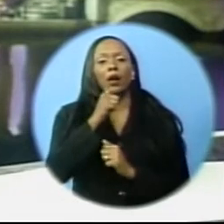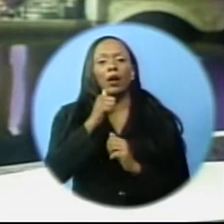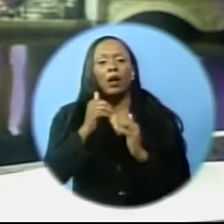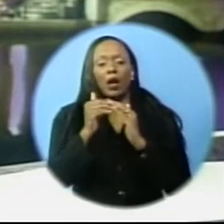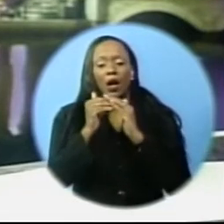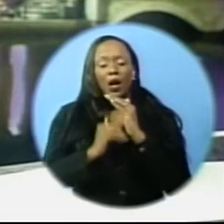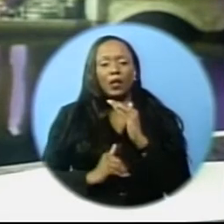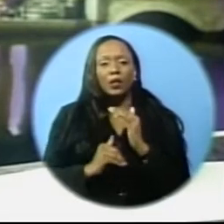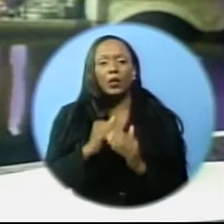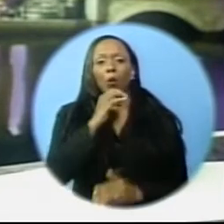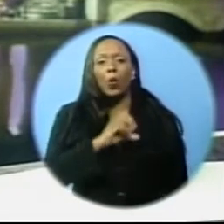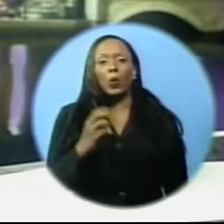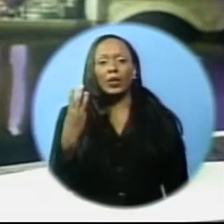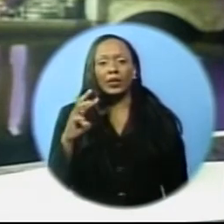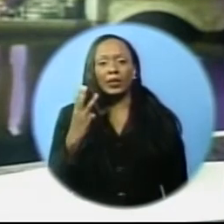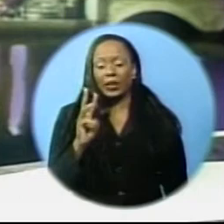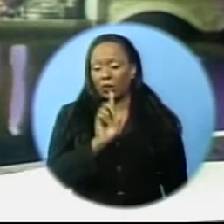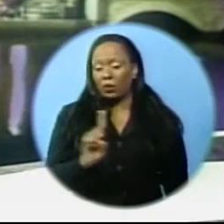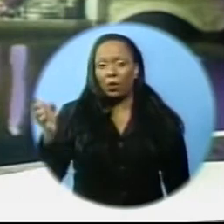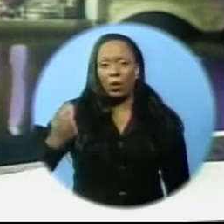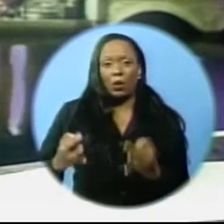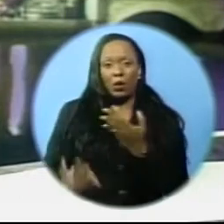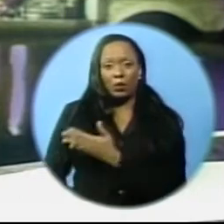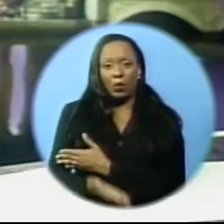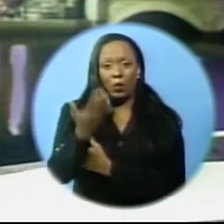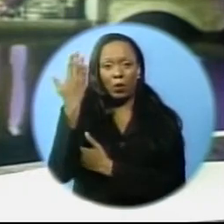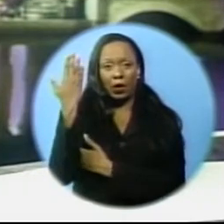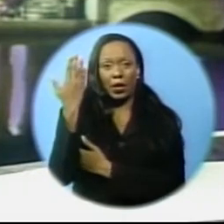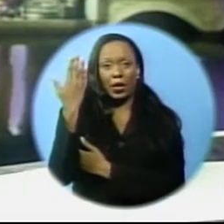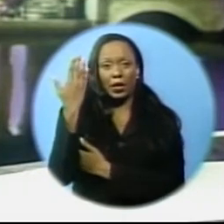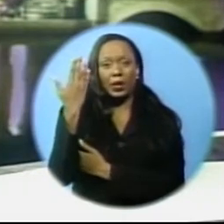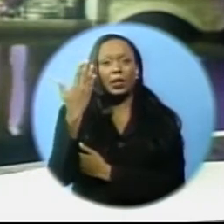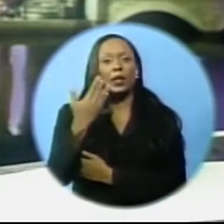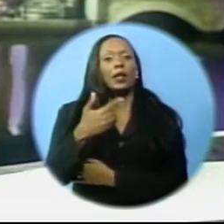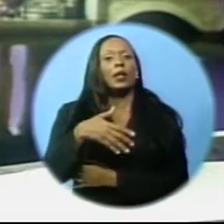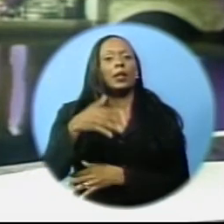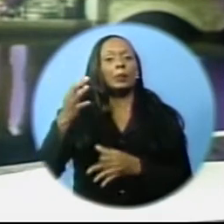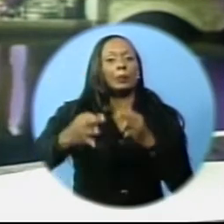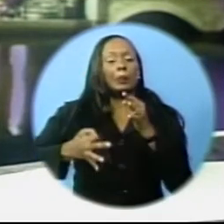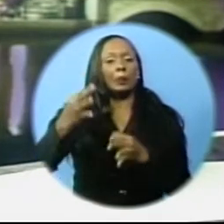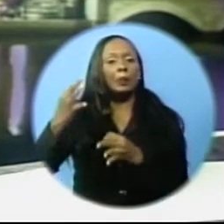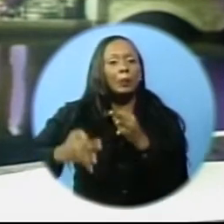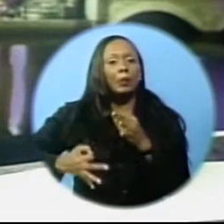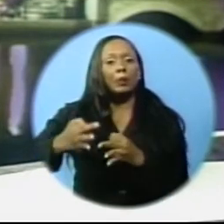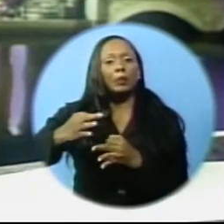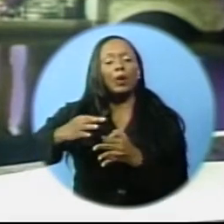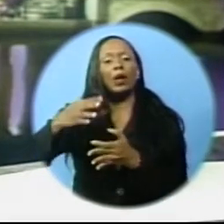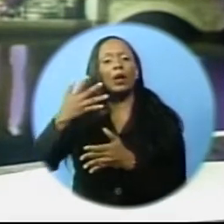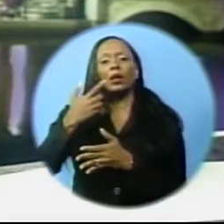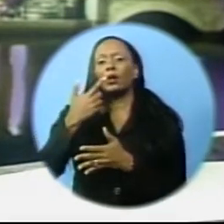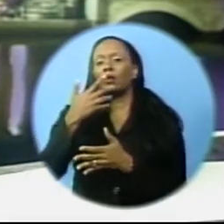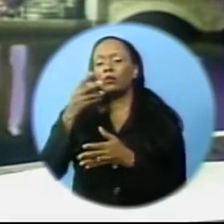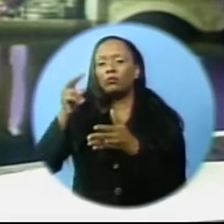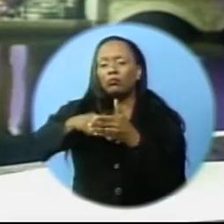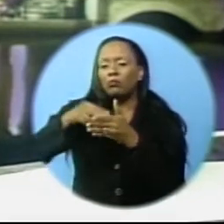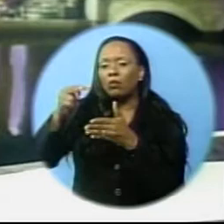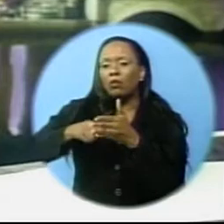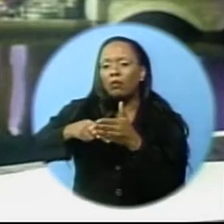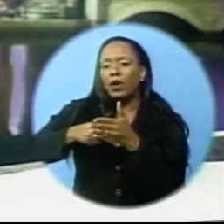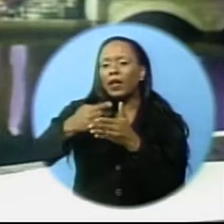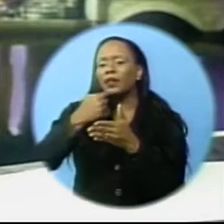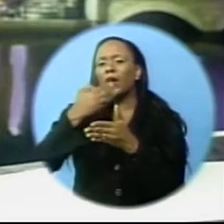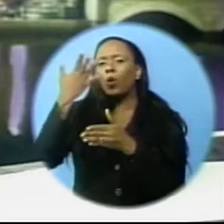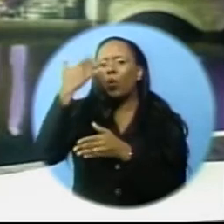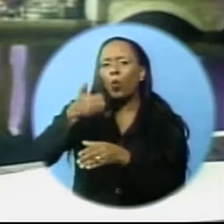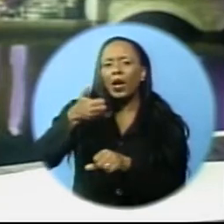Pollard, who appeared in court this morning. Magistrate Wanda Blair read 2 counts to Pollard, who was not required to plead to the indictable